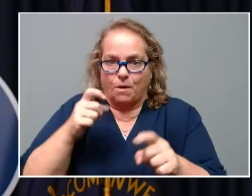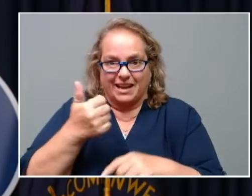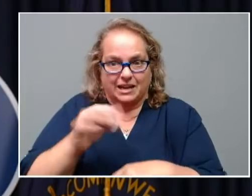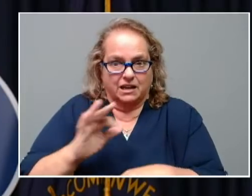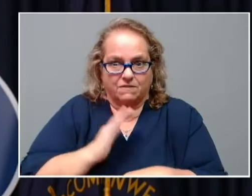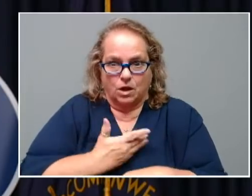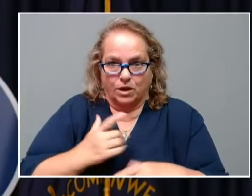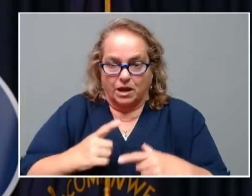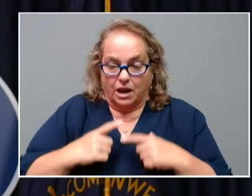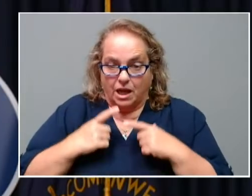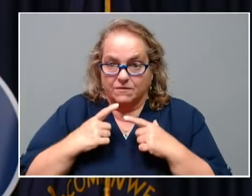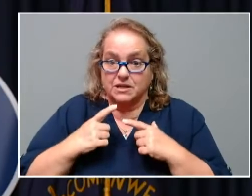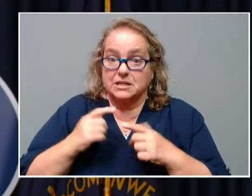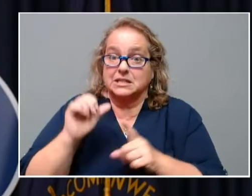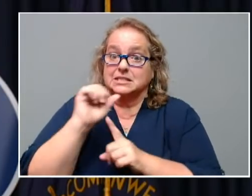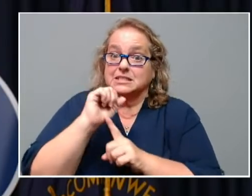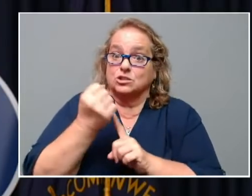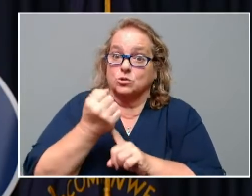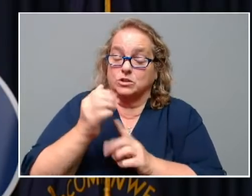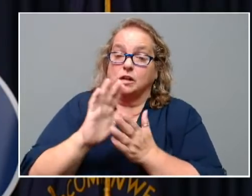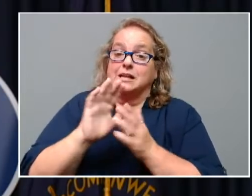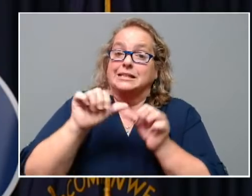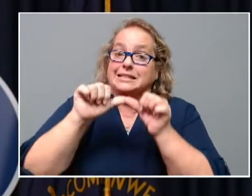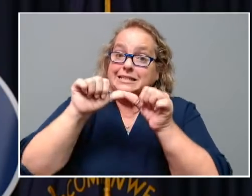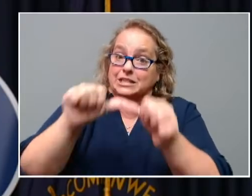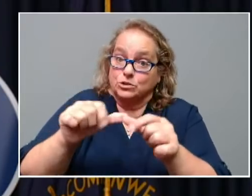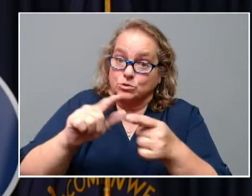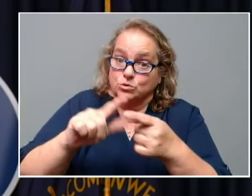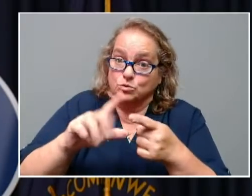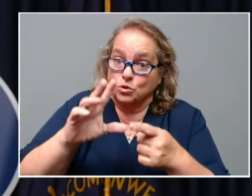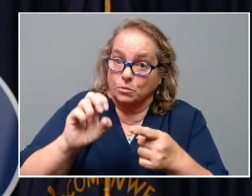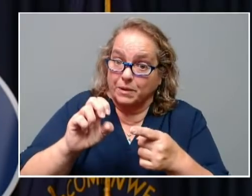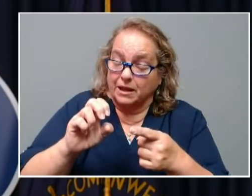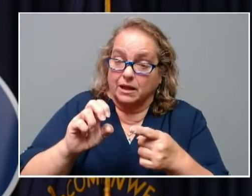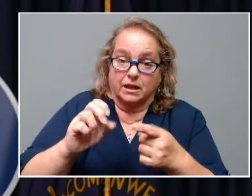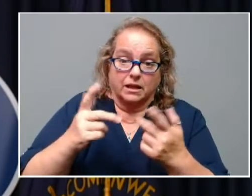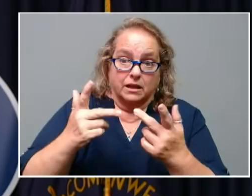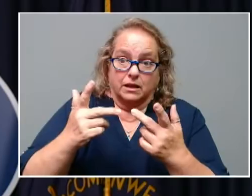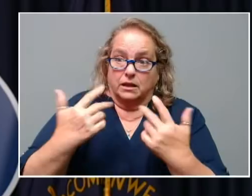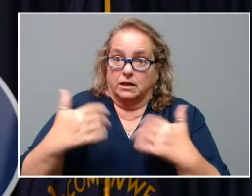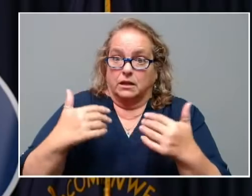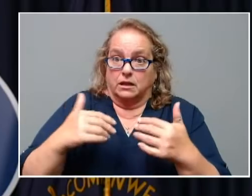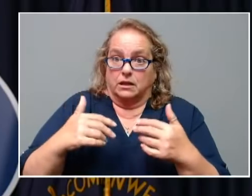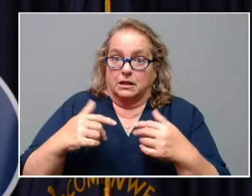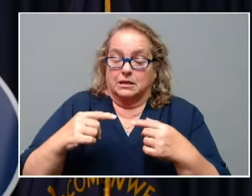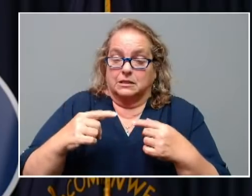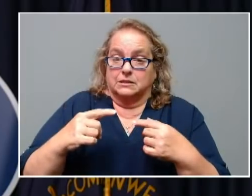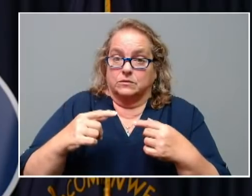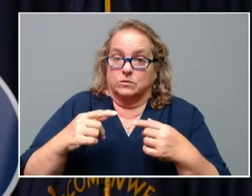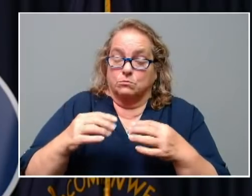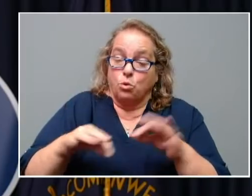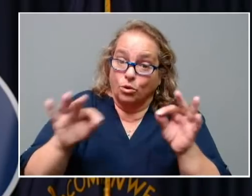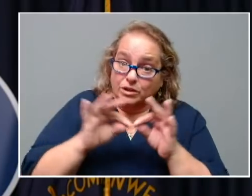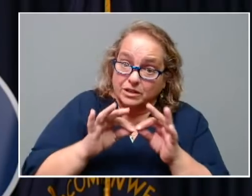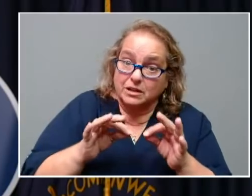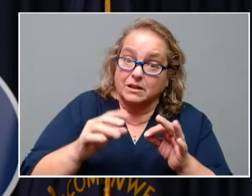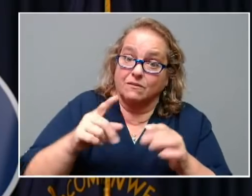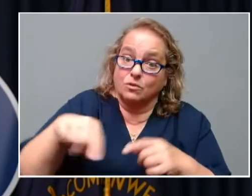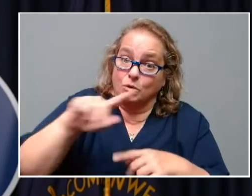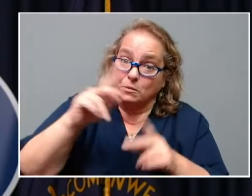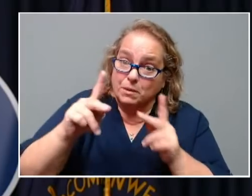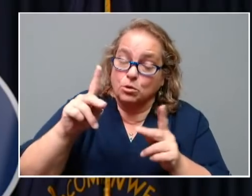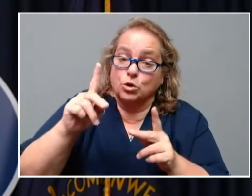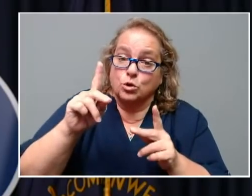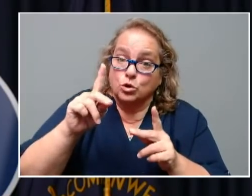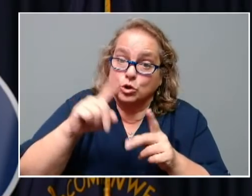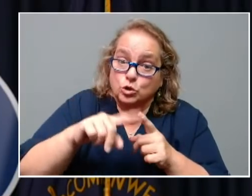situation continues to be dire, and we need for people to continue to do their very best to protect themselves